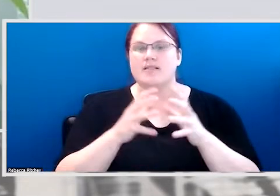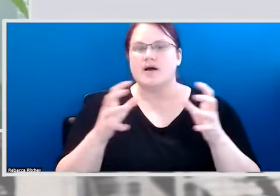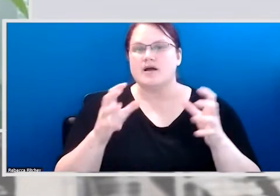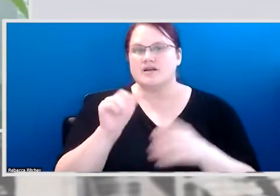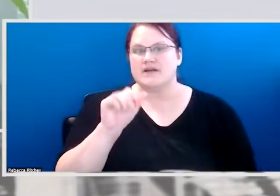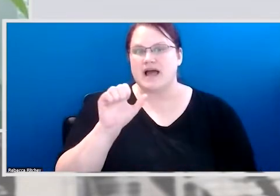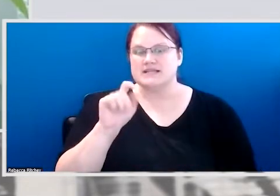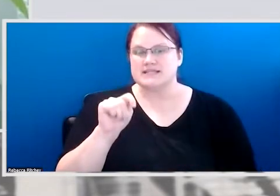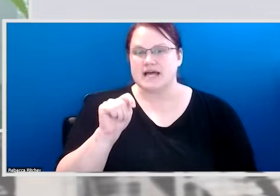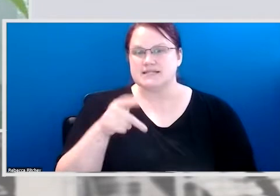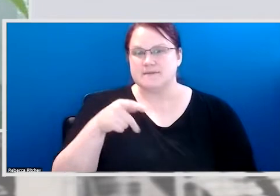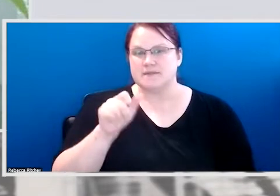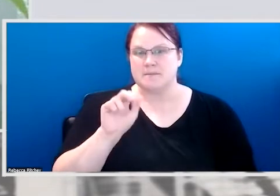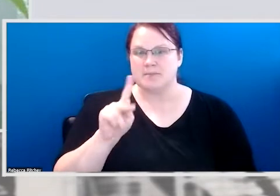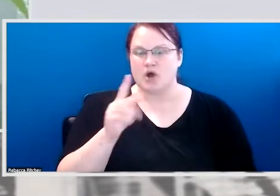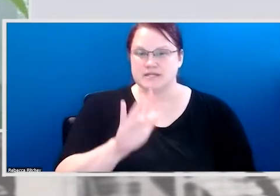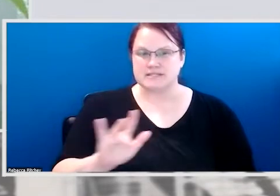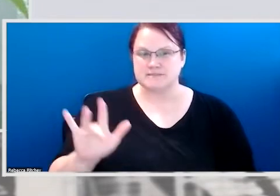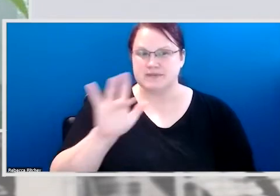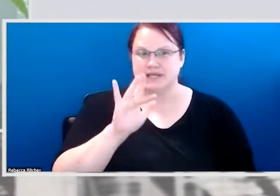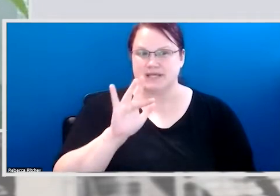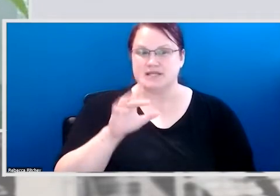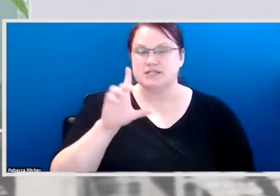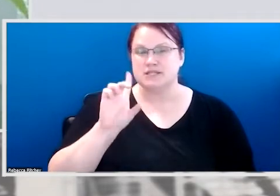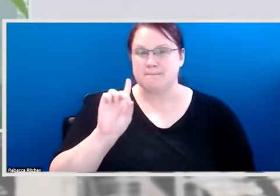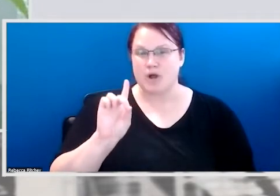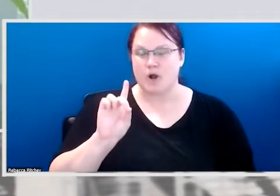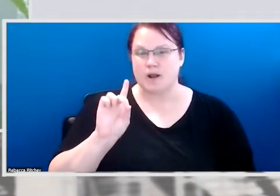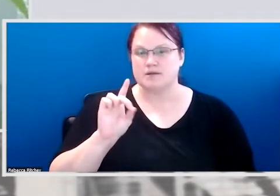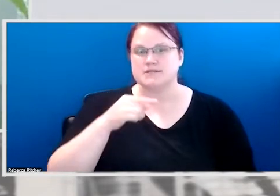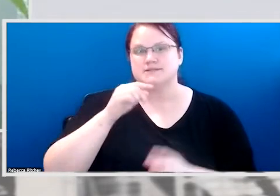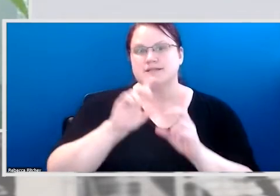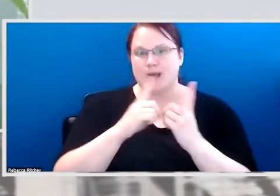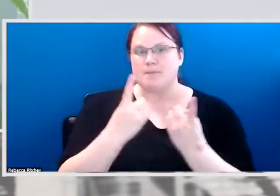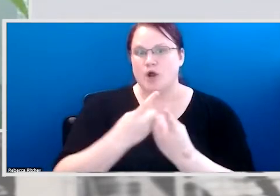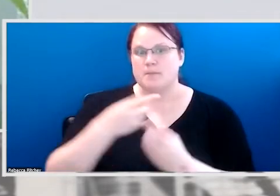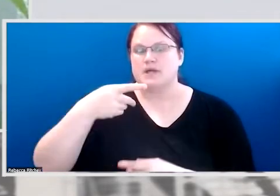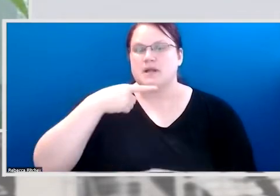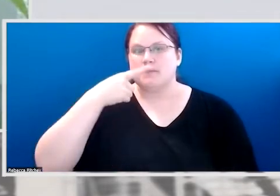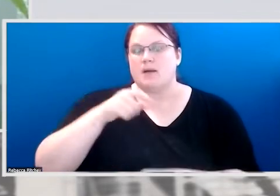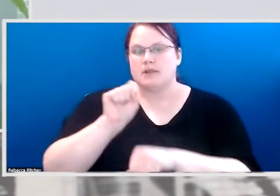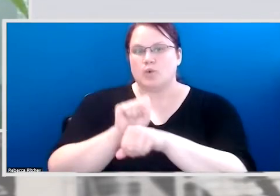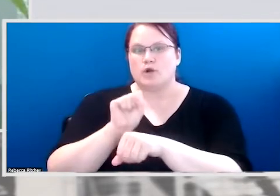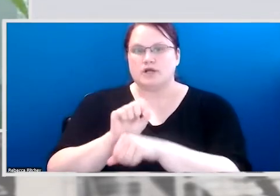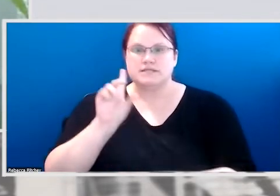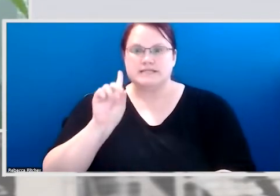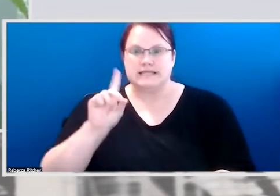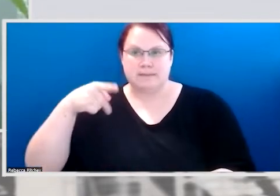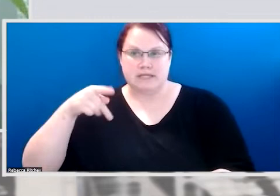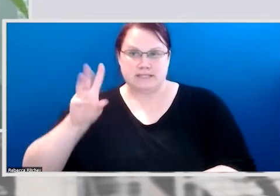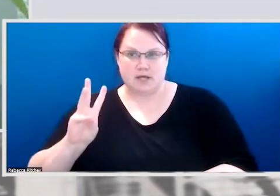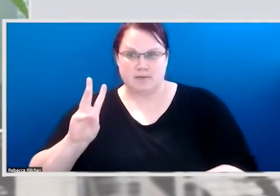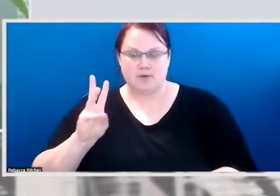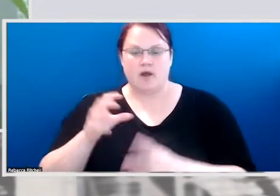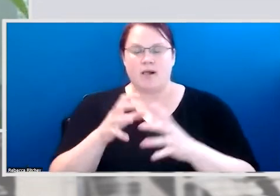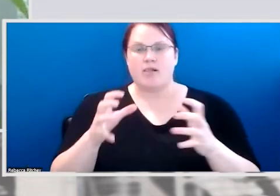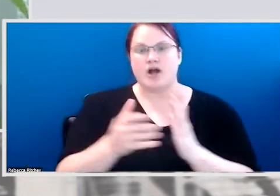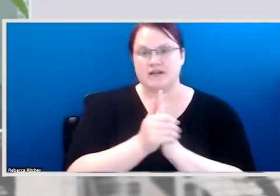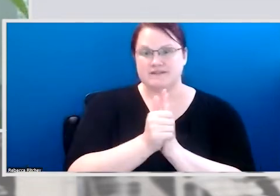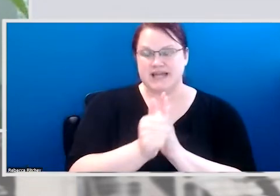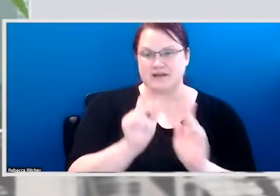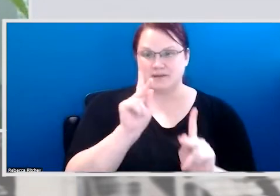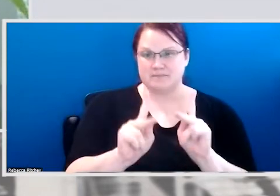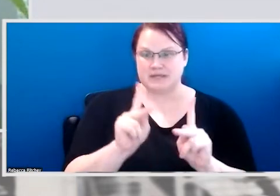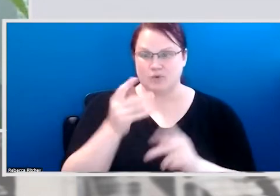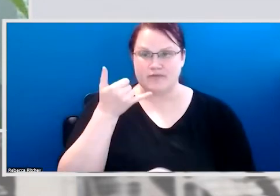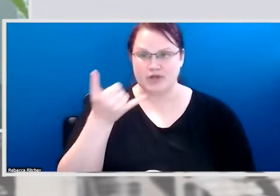space. We're also going to get to hear from the Department of Public Works. There's some really talented people on the call from that team as well tonight. We're going to have an